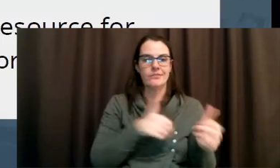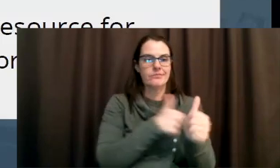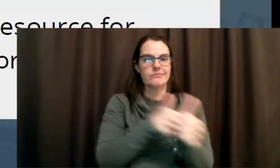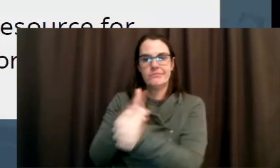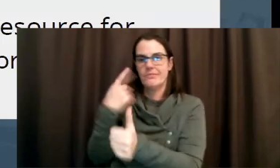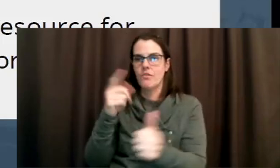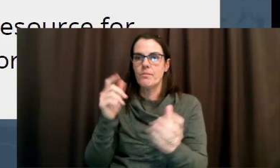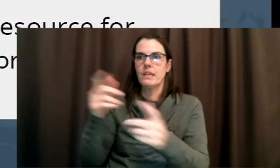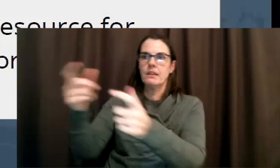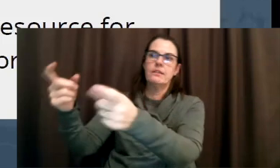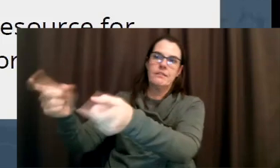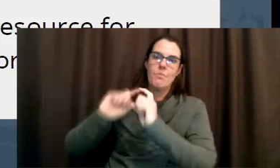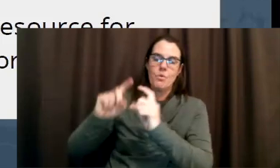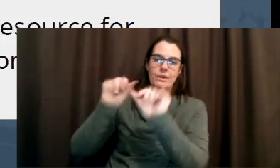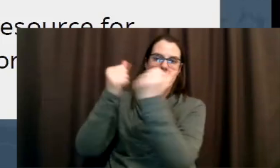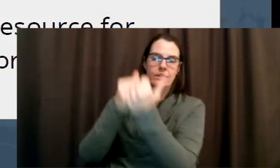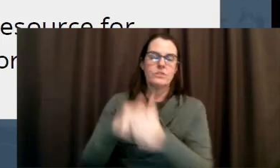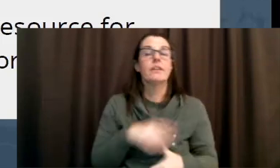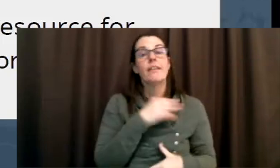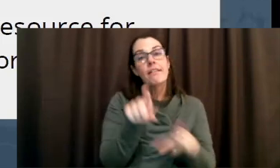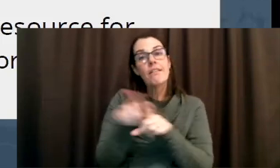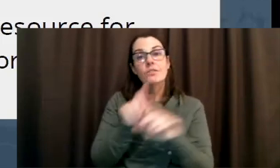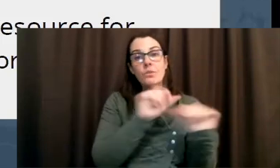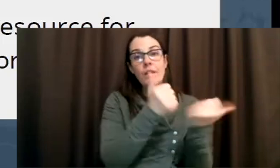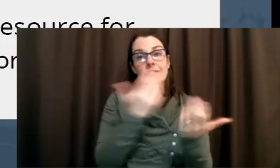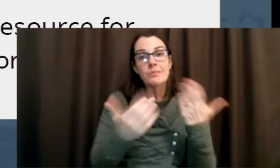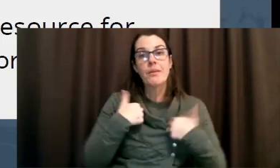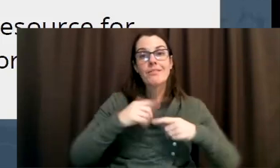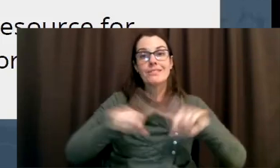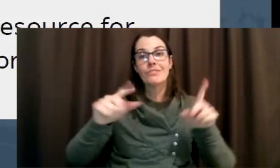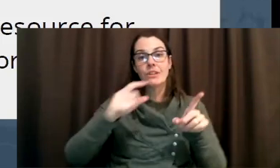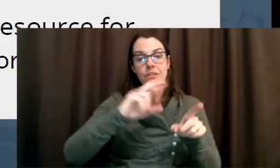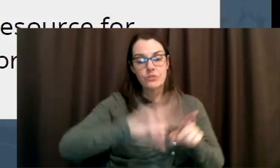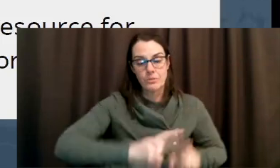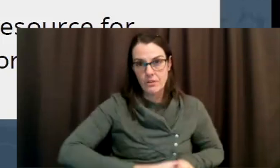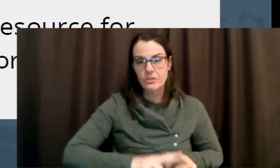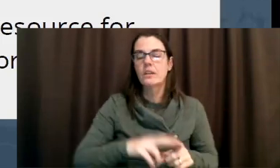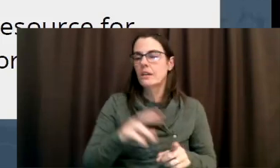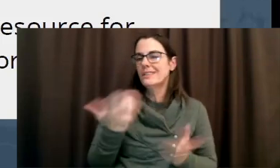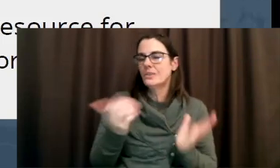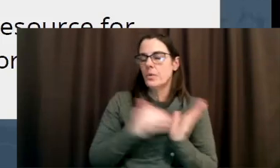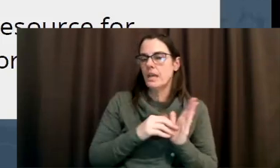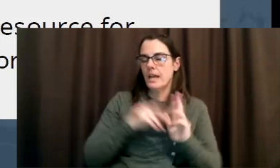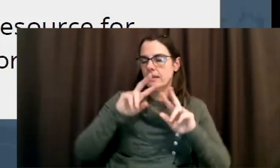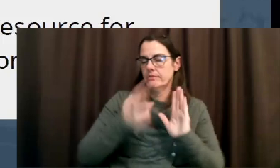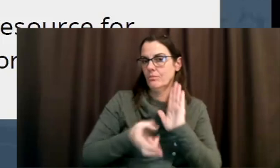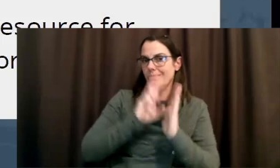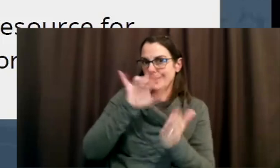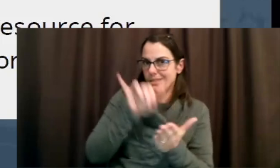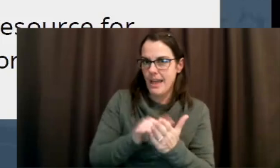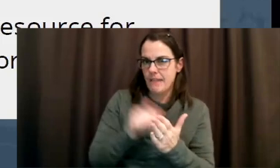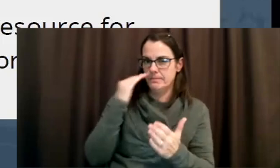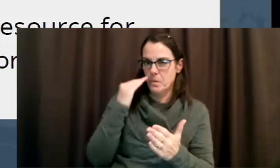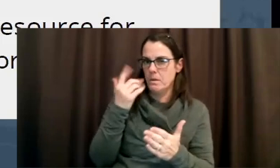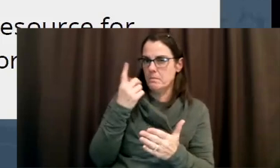might use different terminology depending on the type of award. And so it's worth looking into that. And